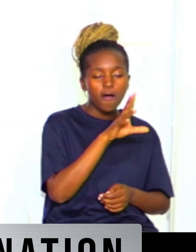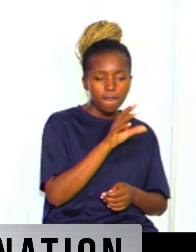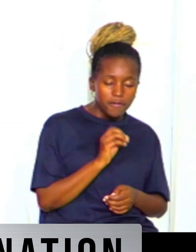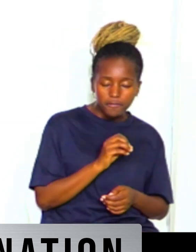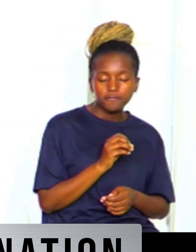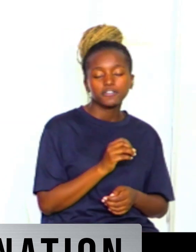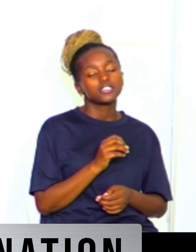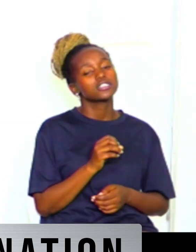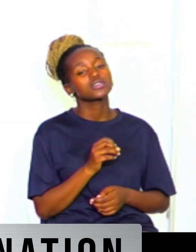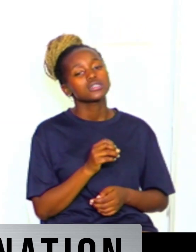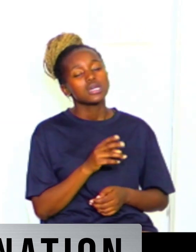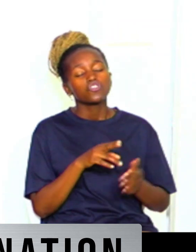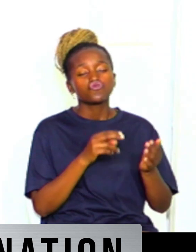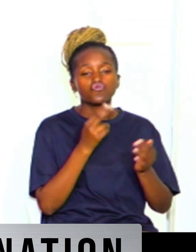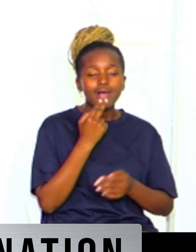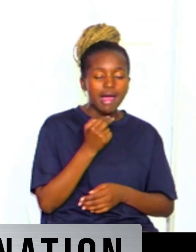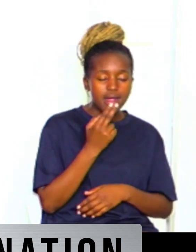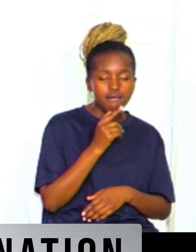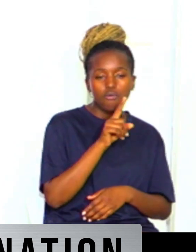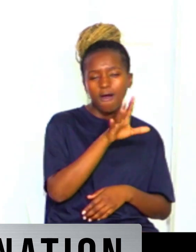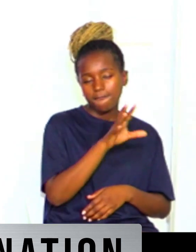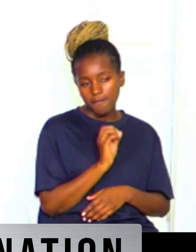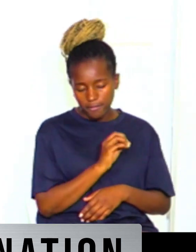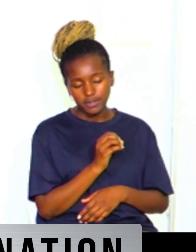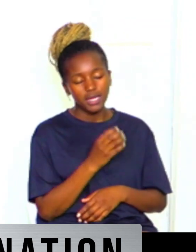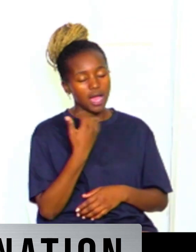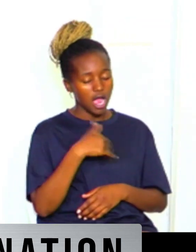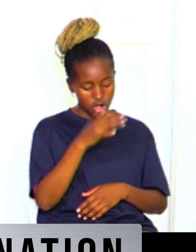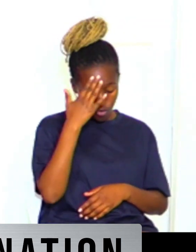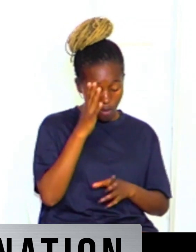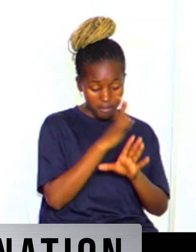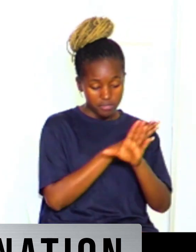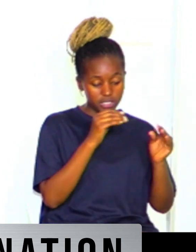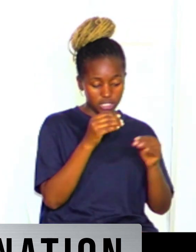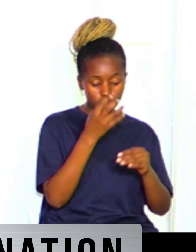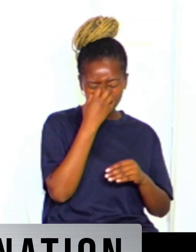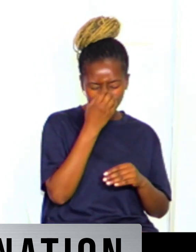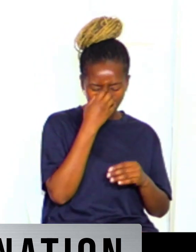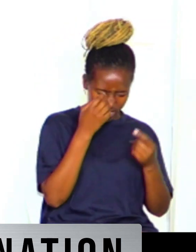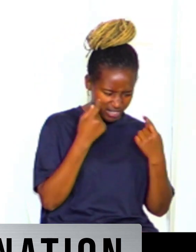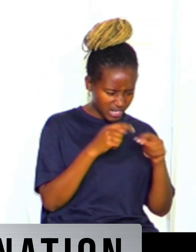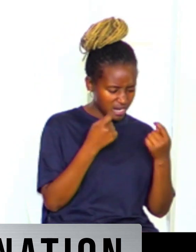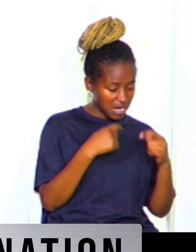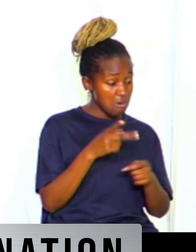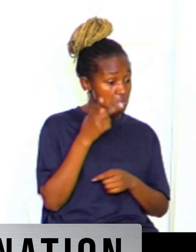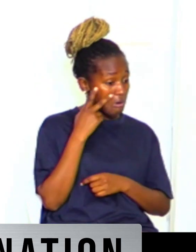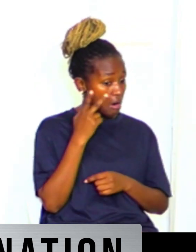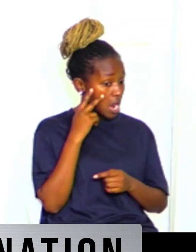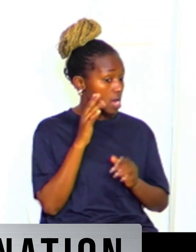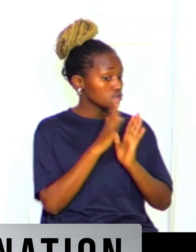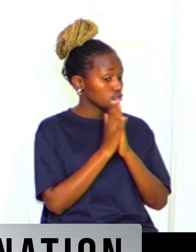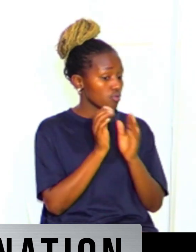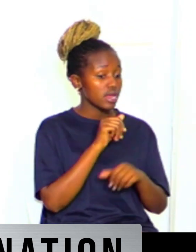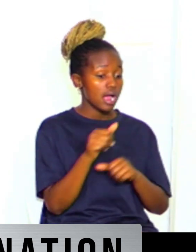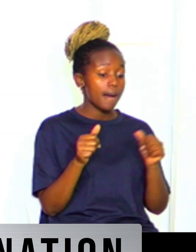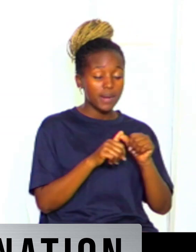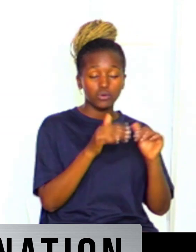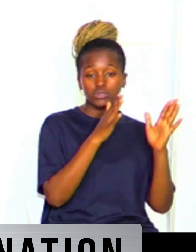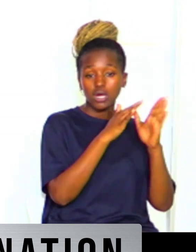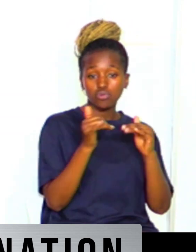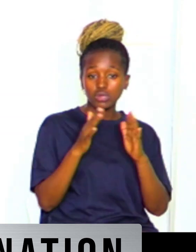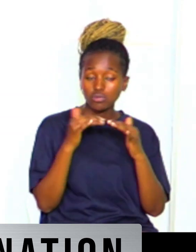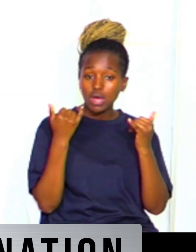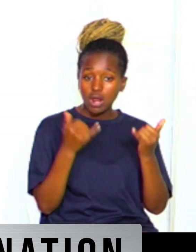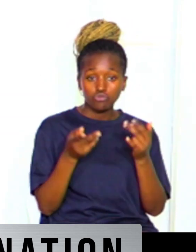Is really trying. Anajaribu. We cannot complain so much. Ukiona historia ya housing ni kitu yenye alisema, sasa unaona ana